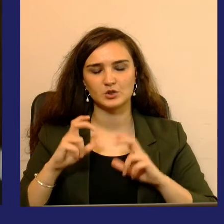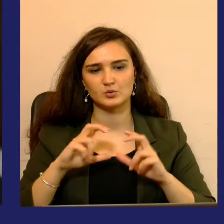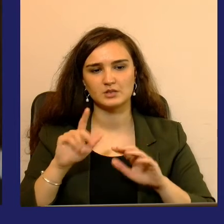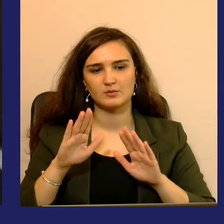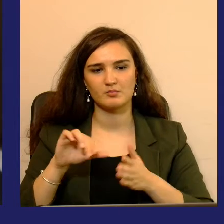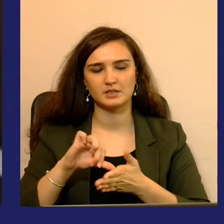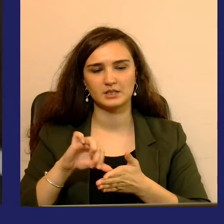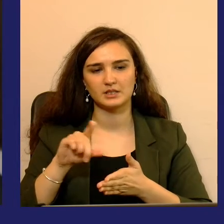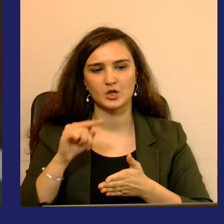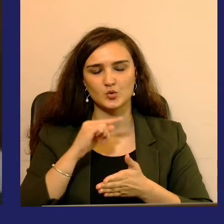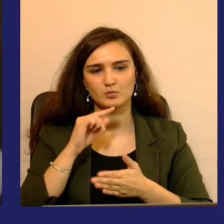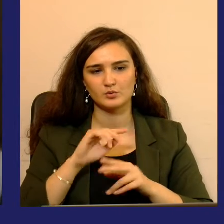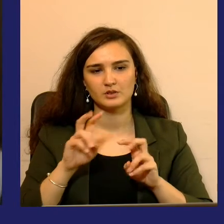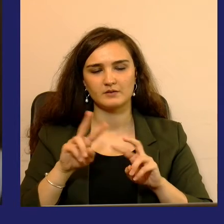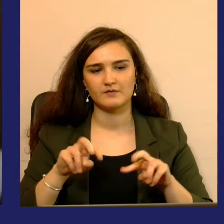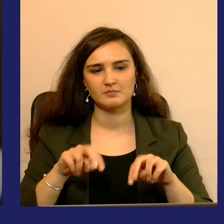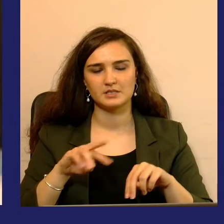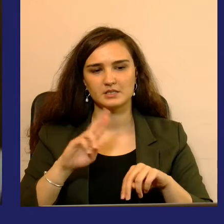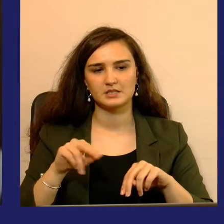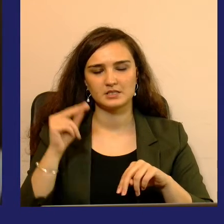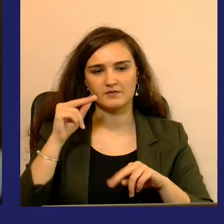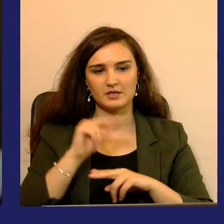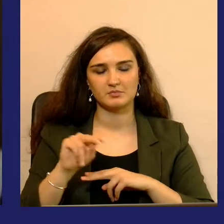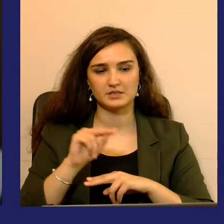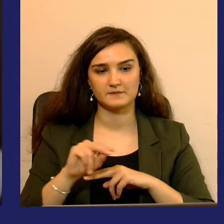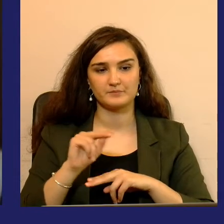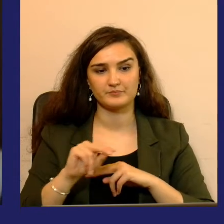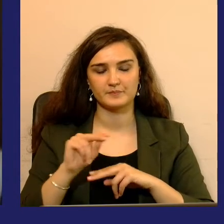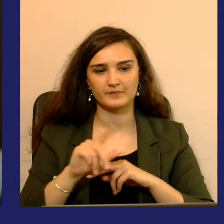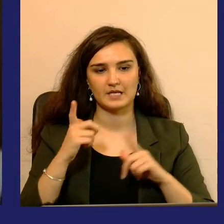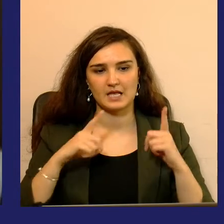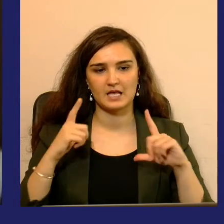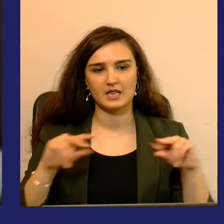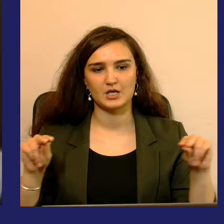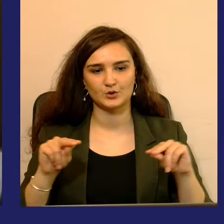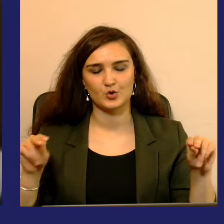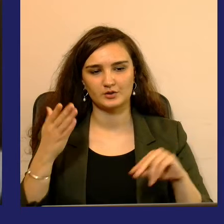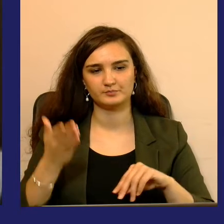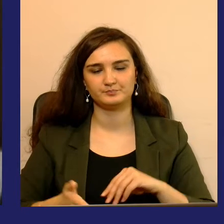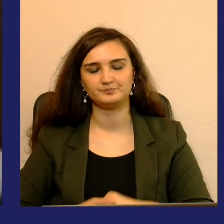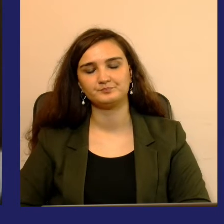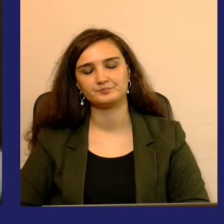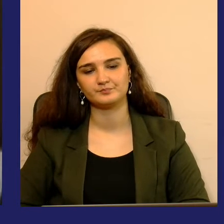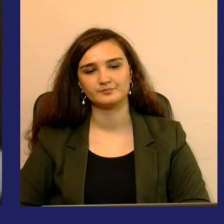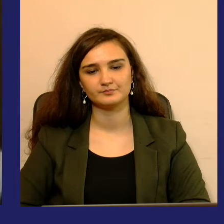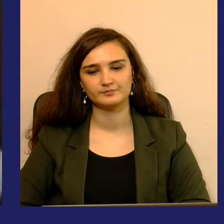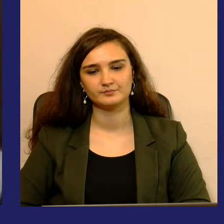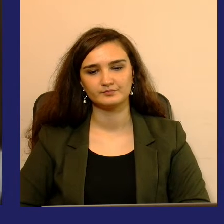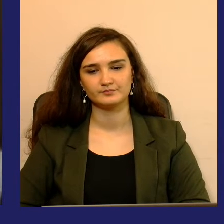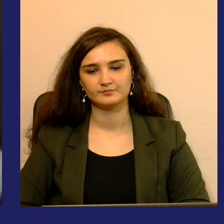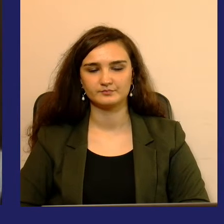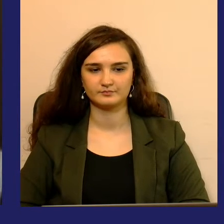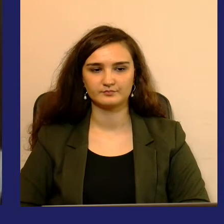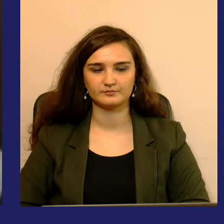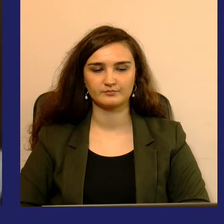Economic Research and Teaching. So I'm going to ask the speakers, they're each going to answer two questions. We're going to have them limit themselves to 5 minutes